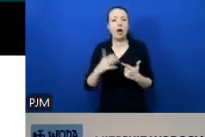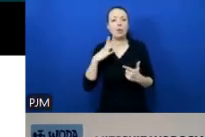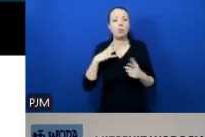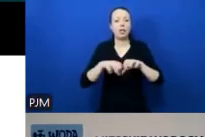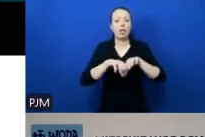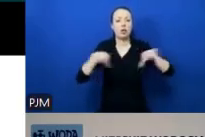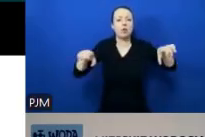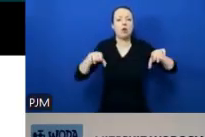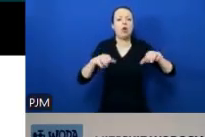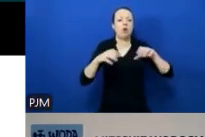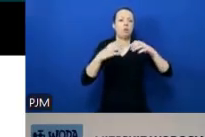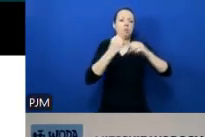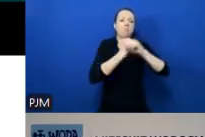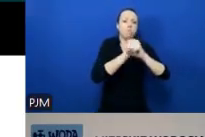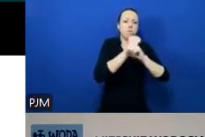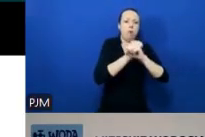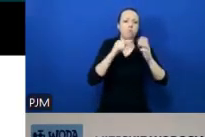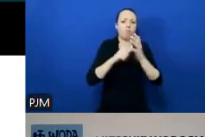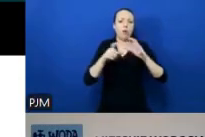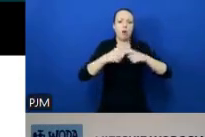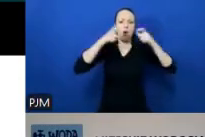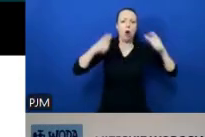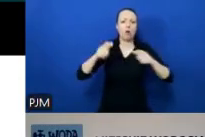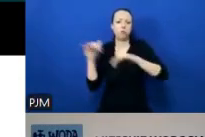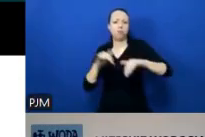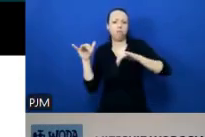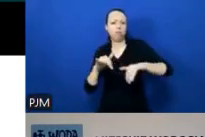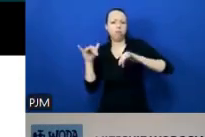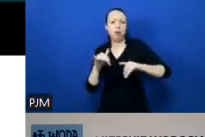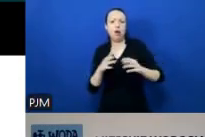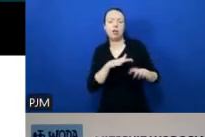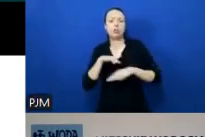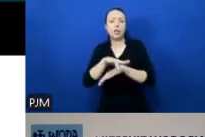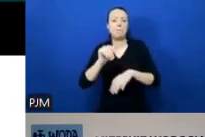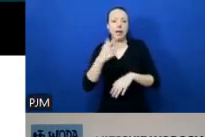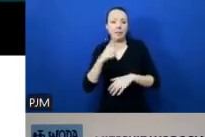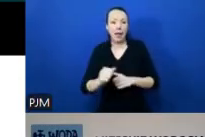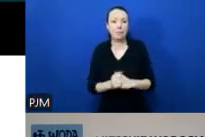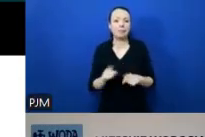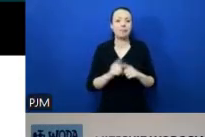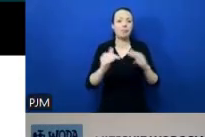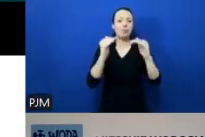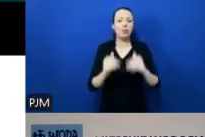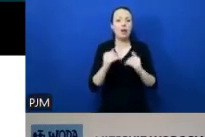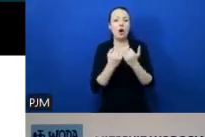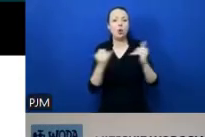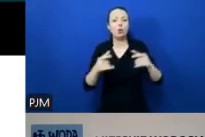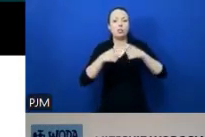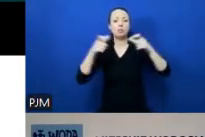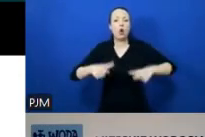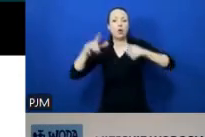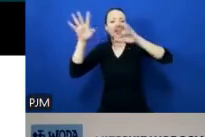discharging water to hydrophytic deposits in Witos Park, large diameter relief collector, and retention reservoir with network